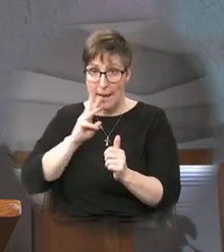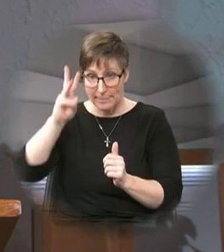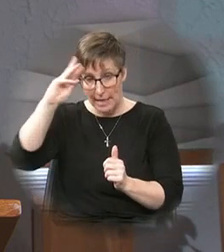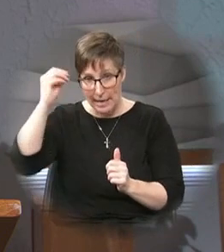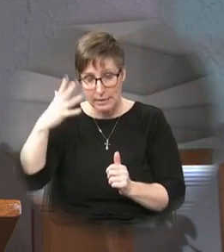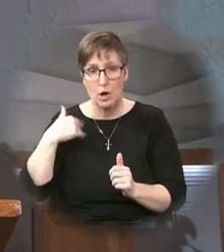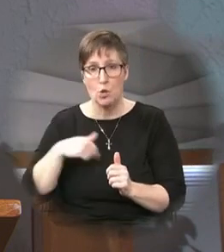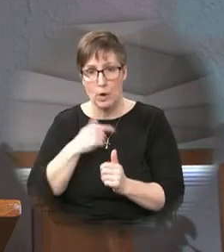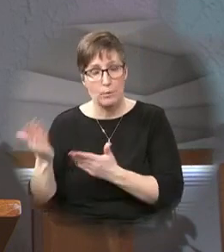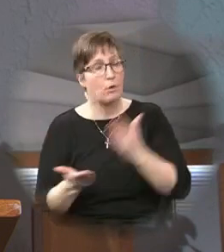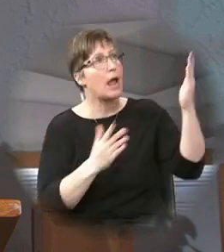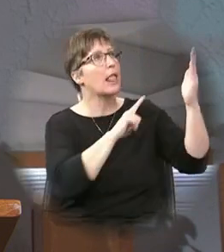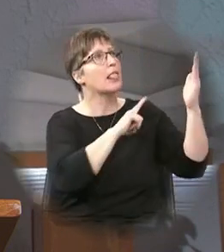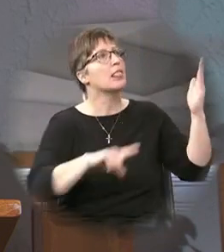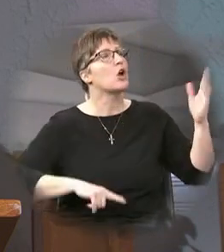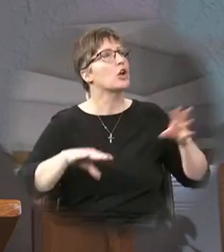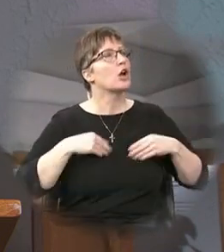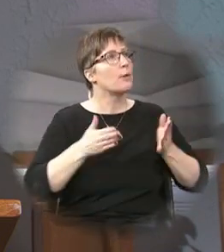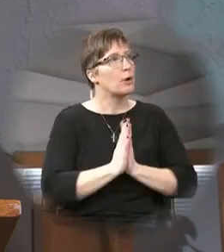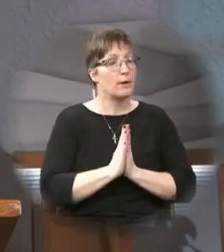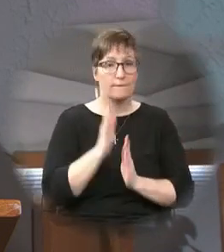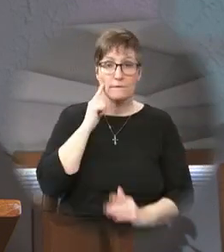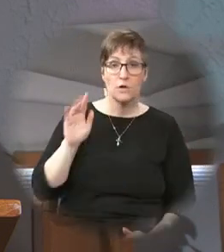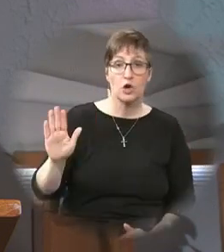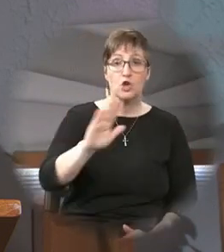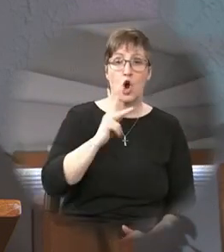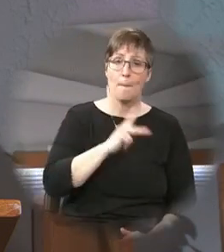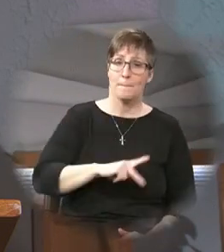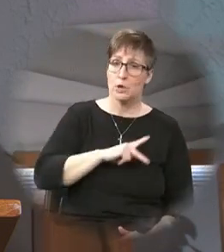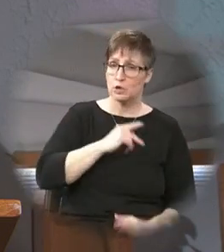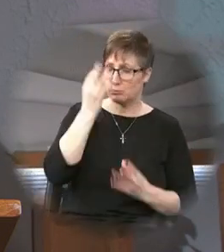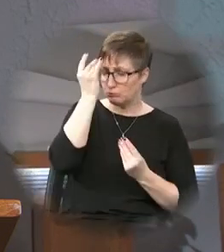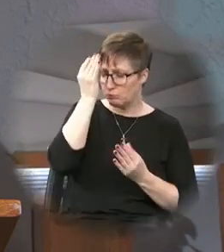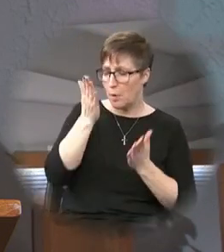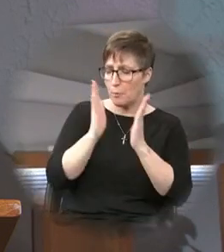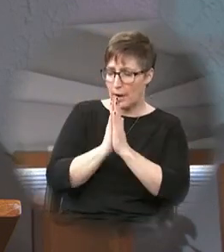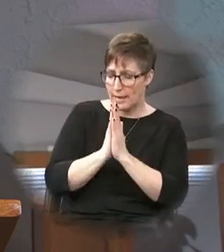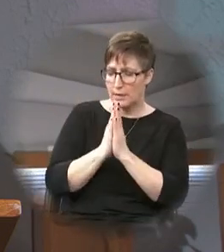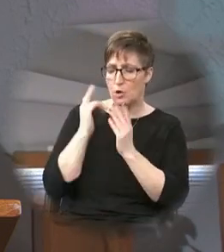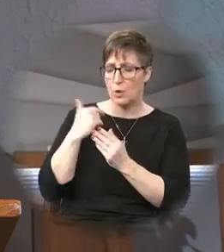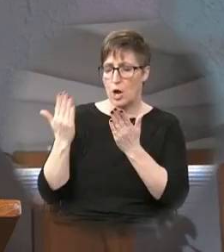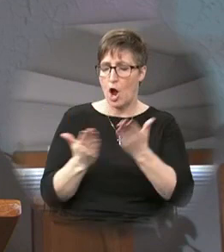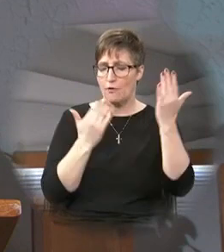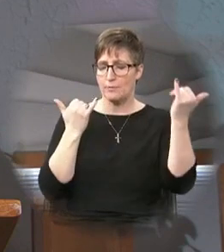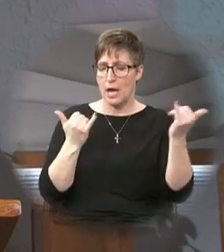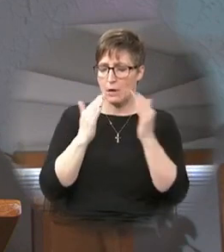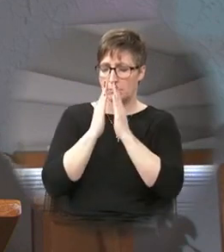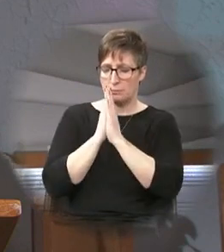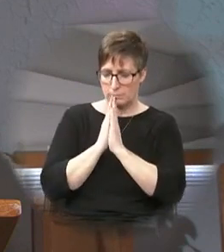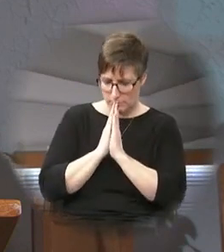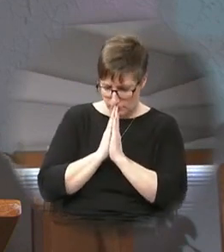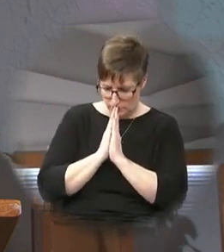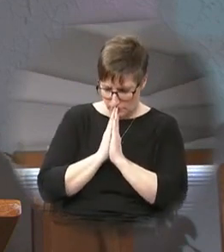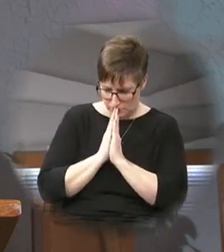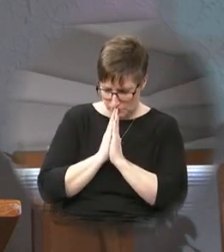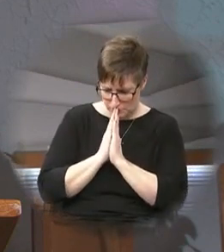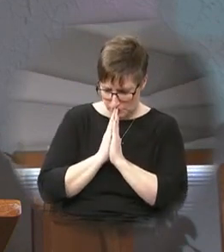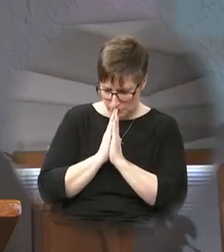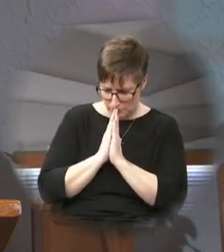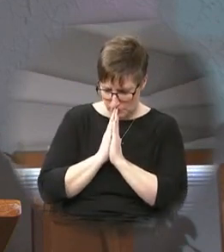prayer. For our personal intentions, known to God, that we offer them in silence.